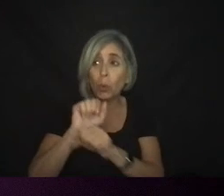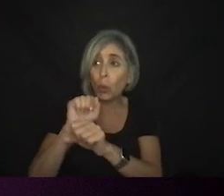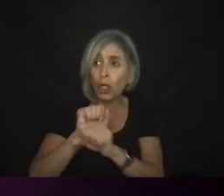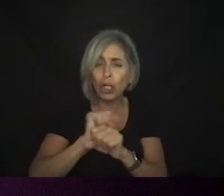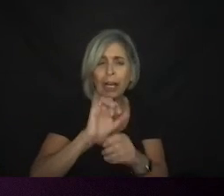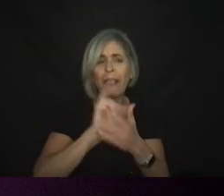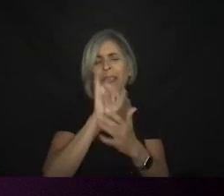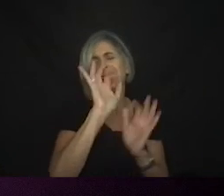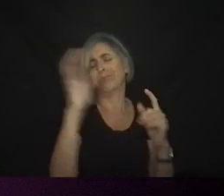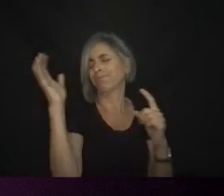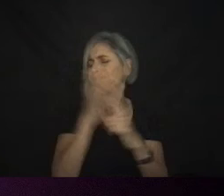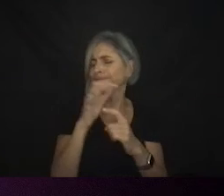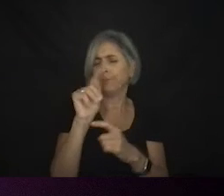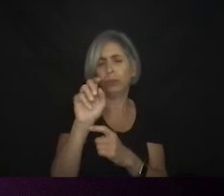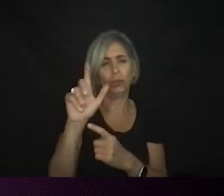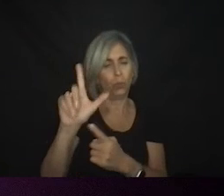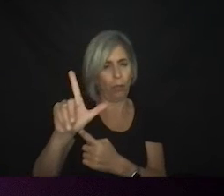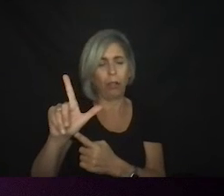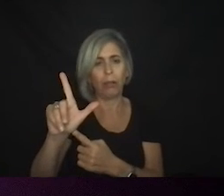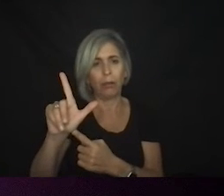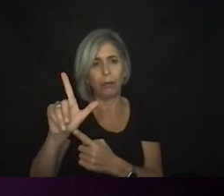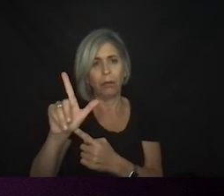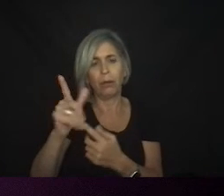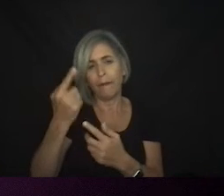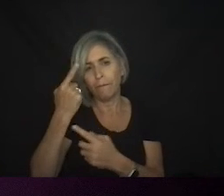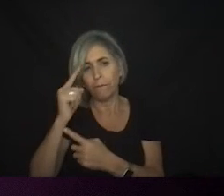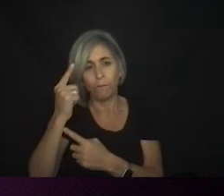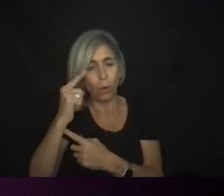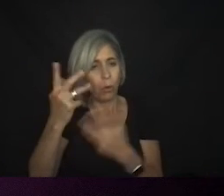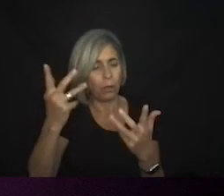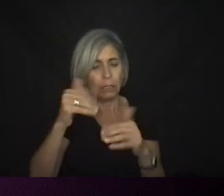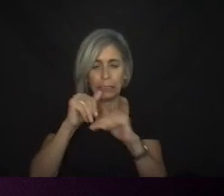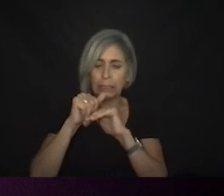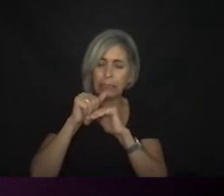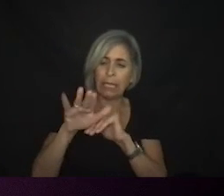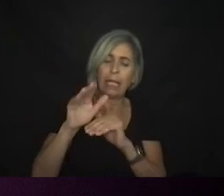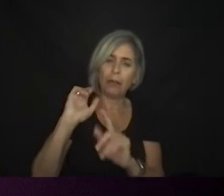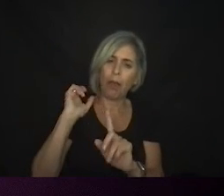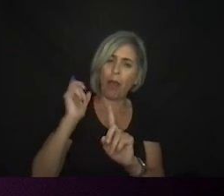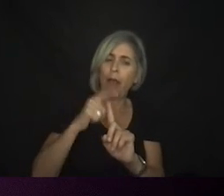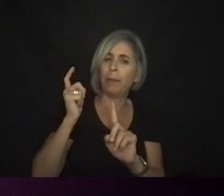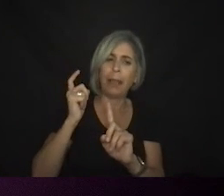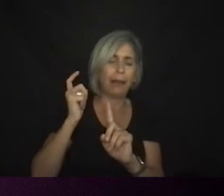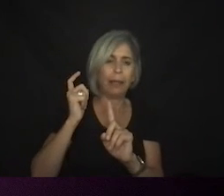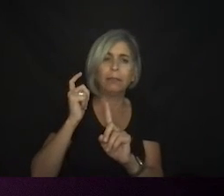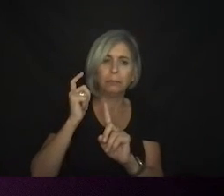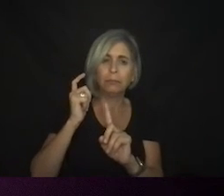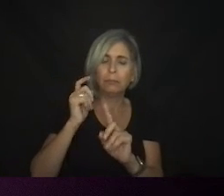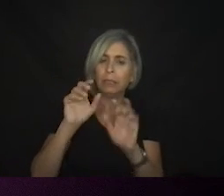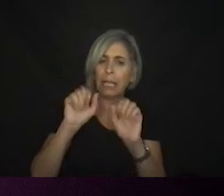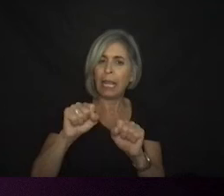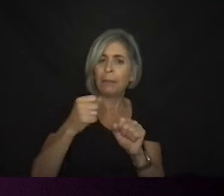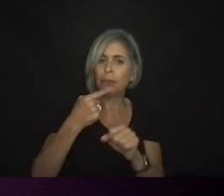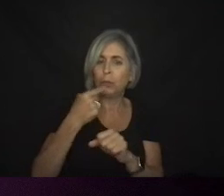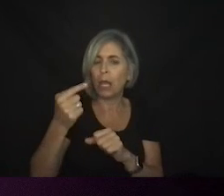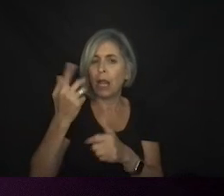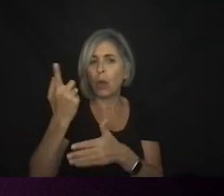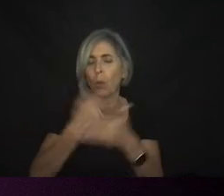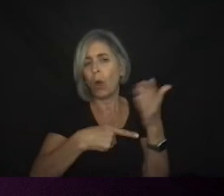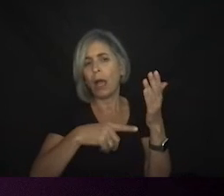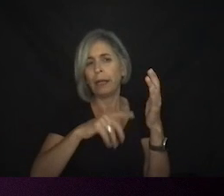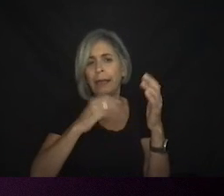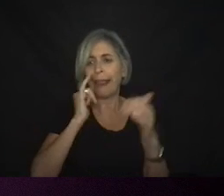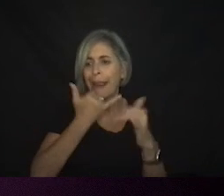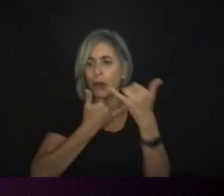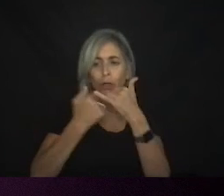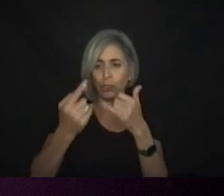is a great tool to kind of like semi-automated be able to tell what errors you